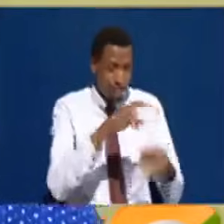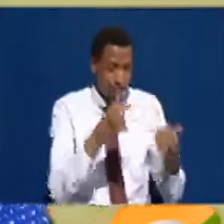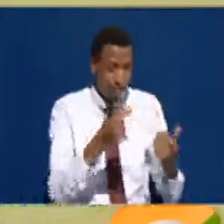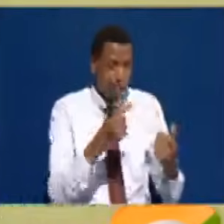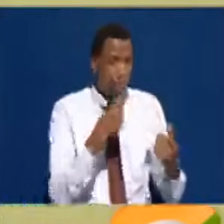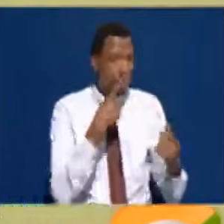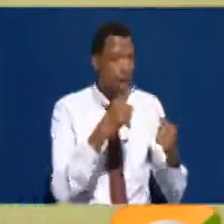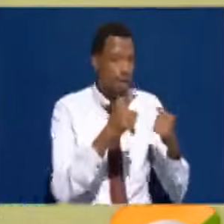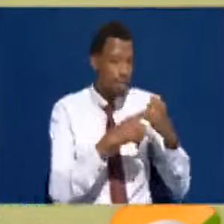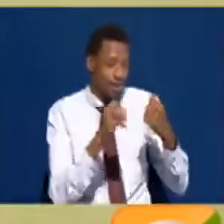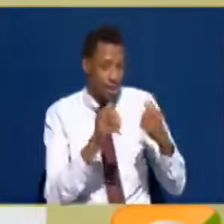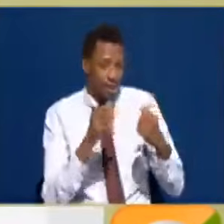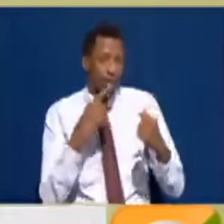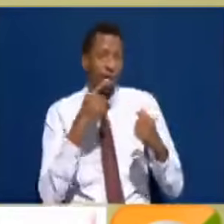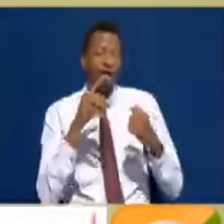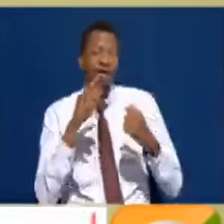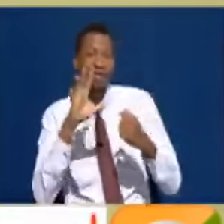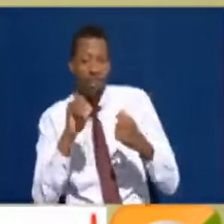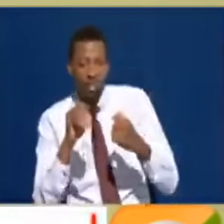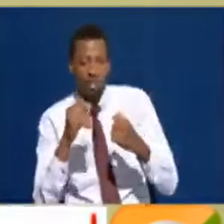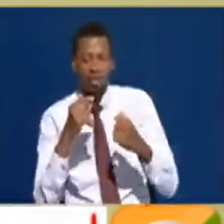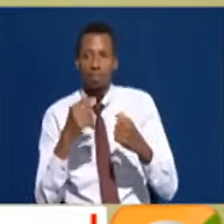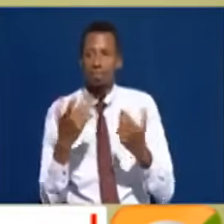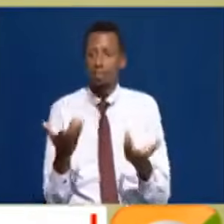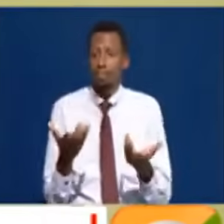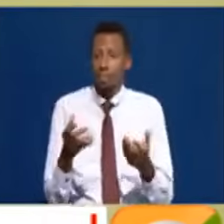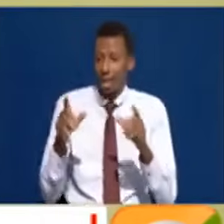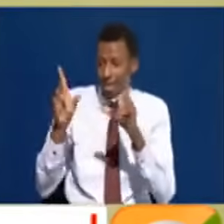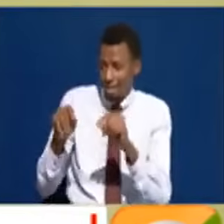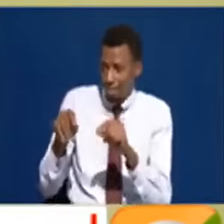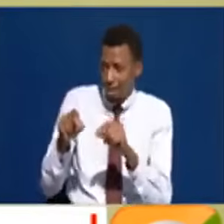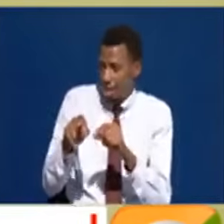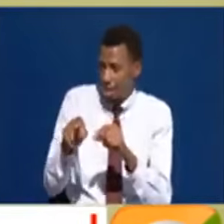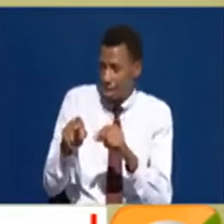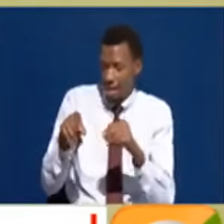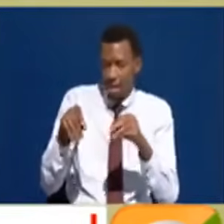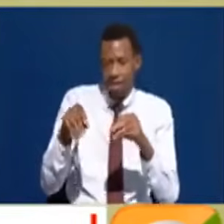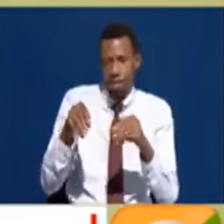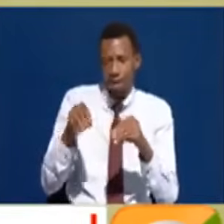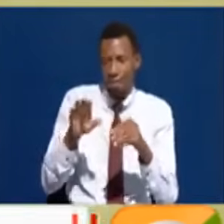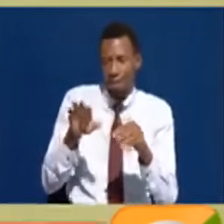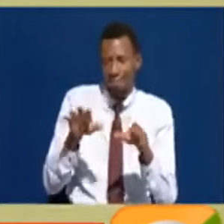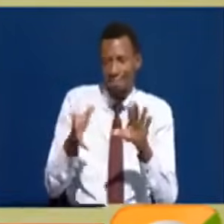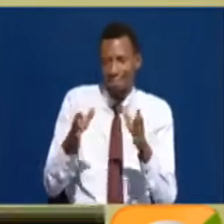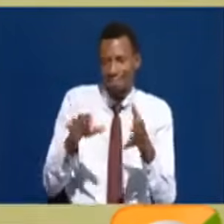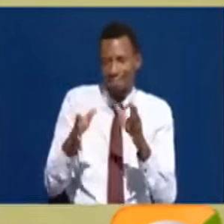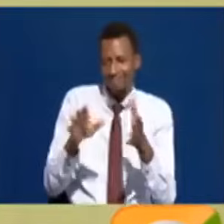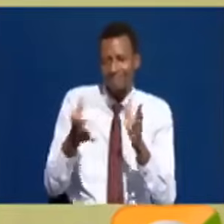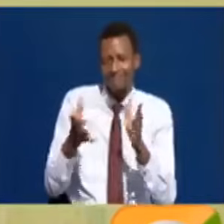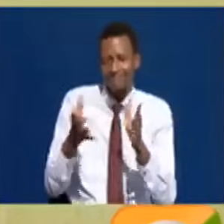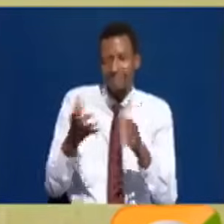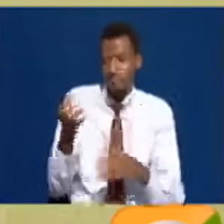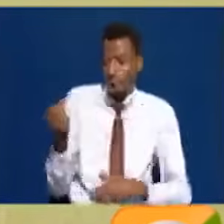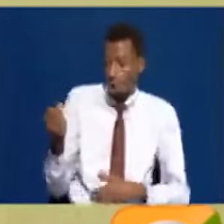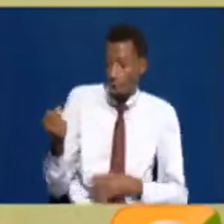140. Tuseme hii ya bei rahisi quality yake ni duni. Ni unga ambayo watu ambao